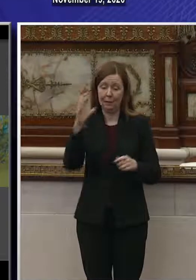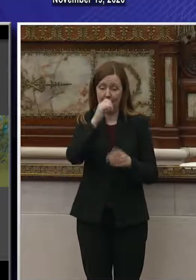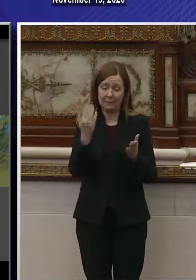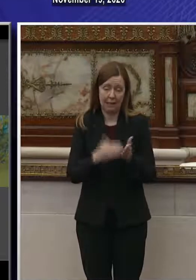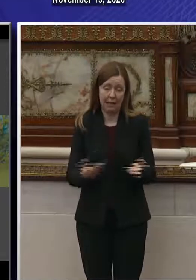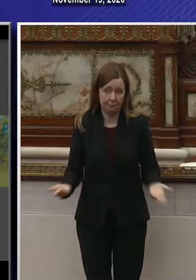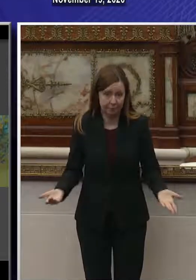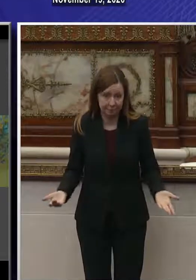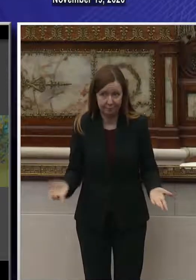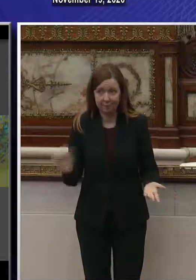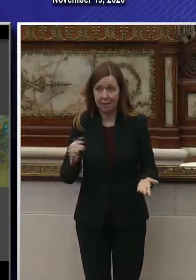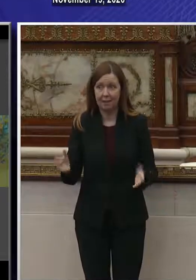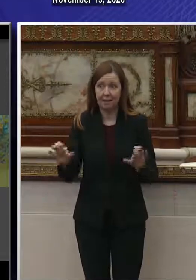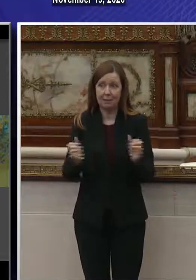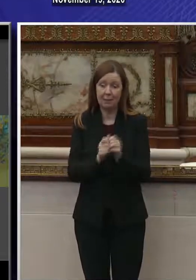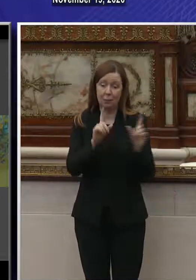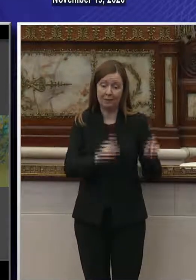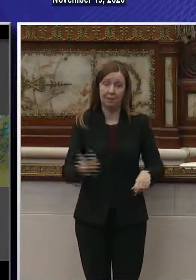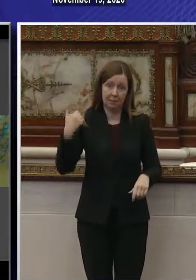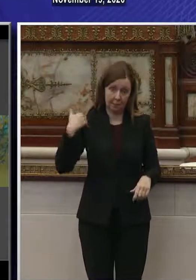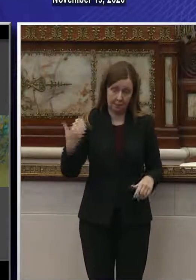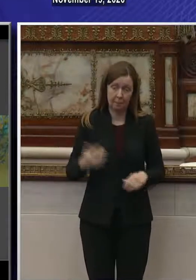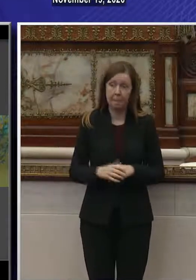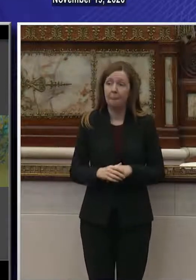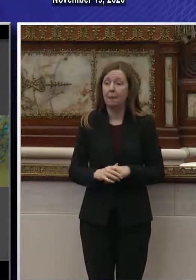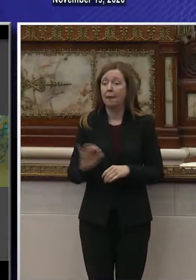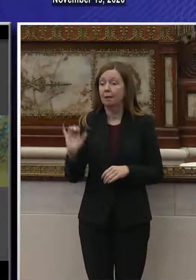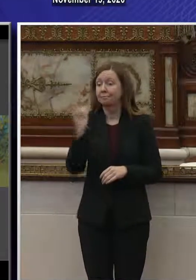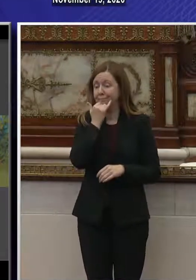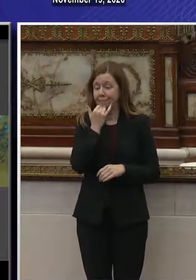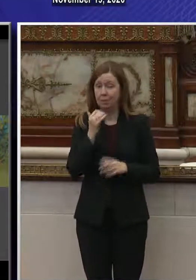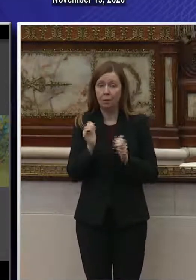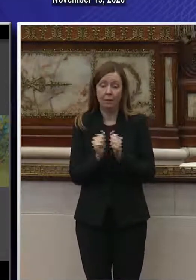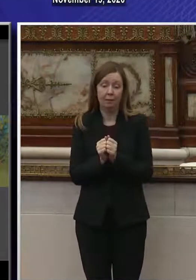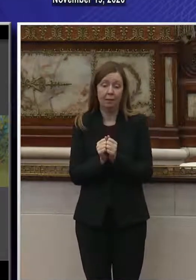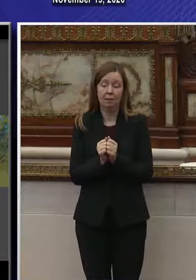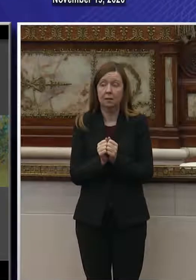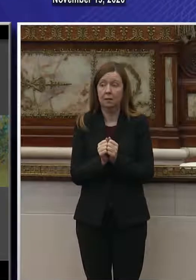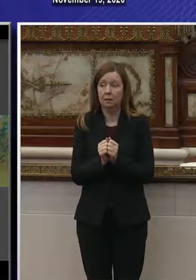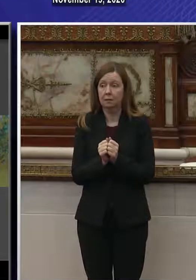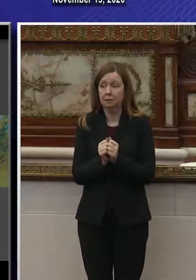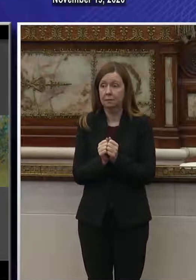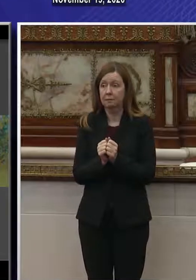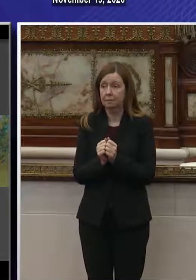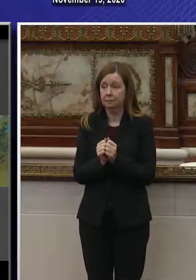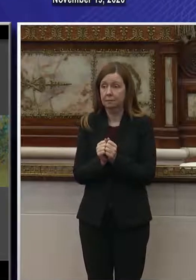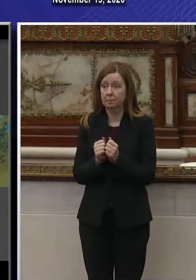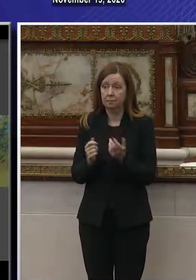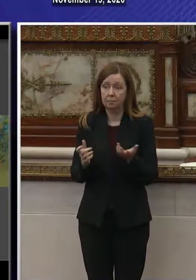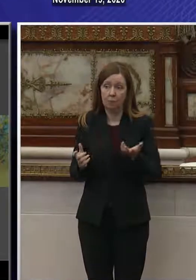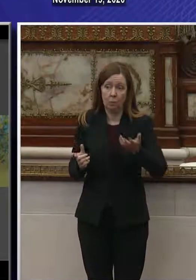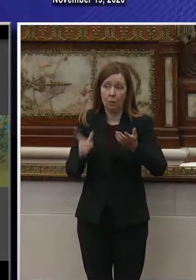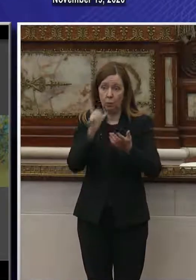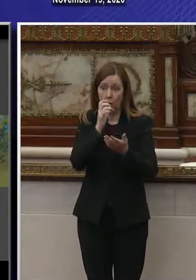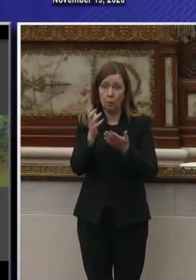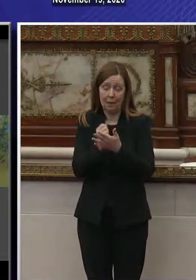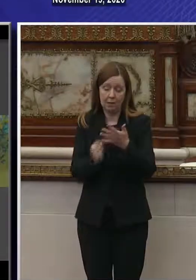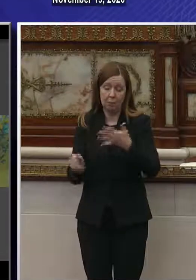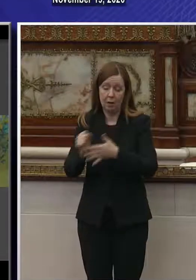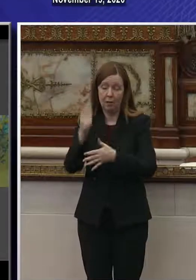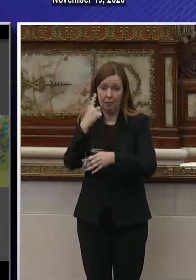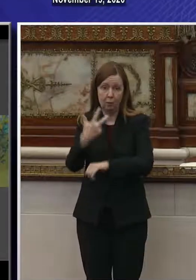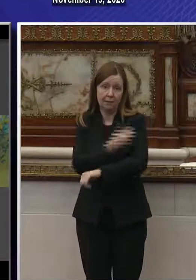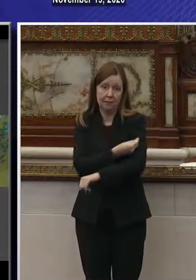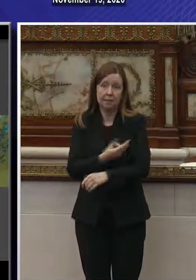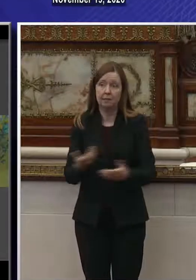again, like we did with the testing, miss the mark with who gets prioritized